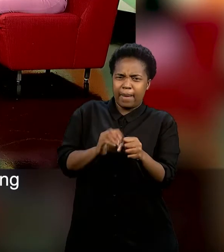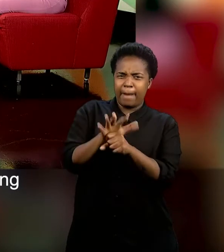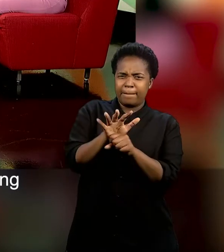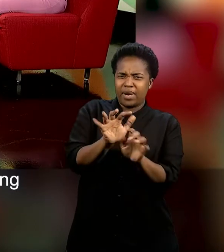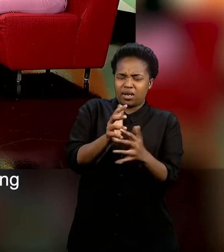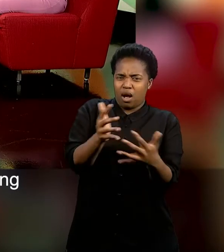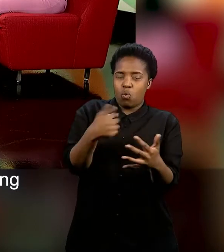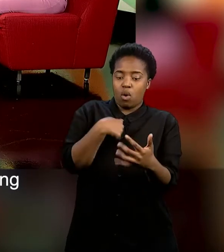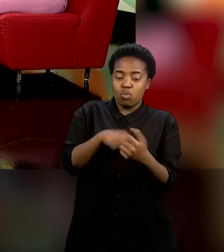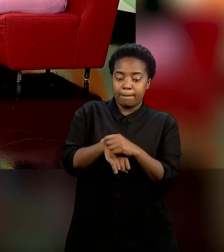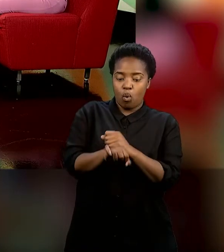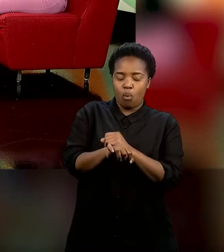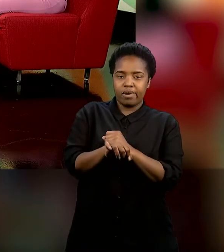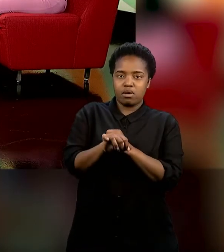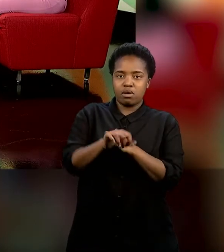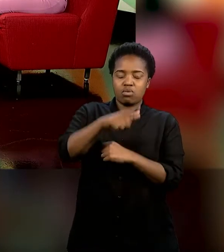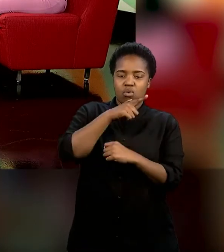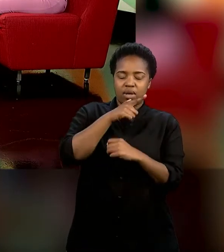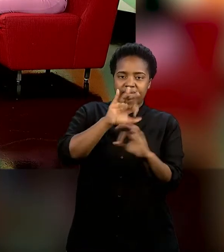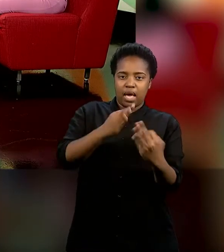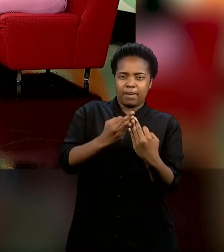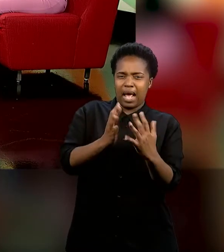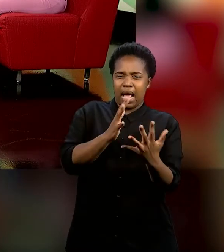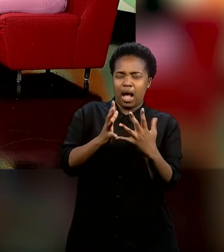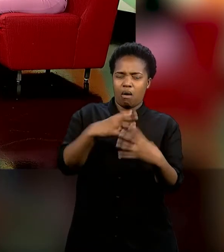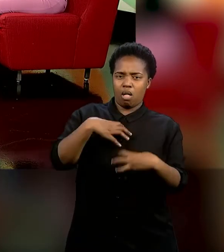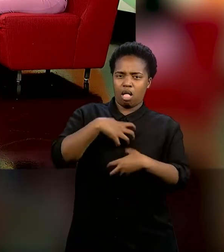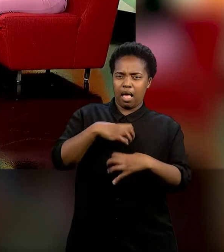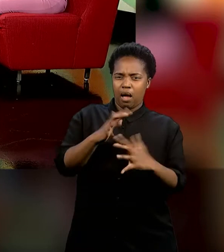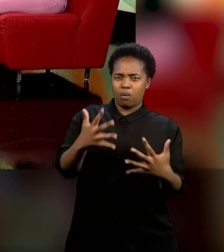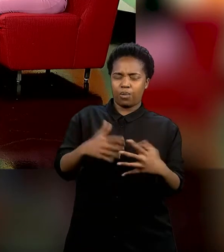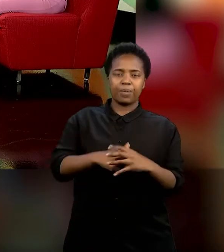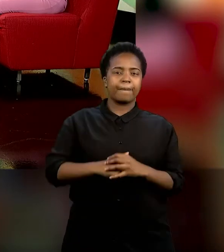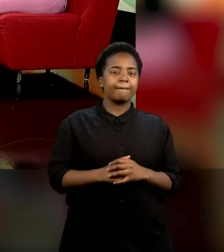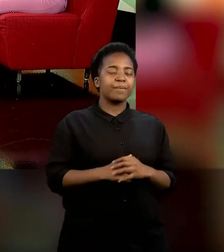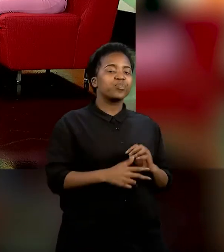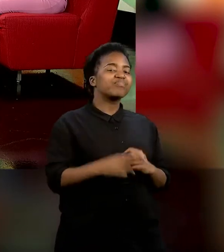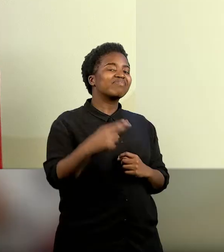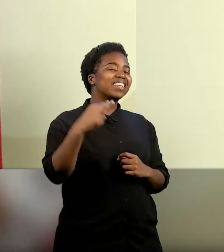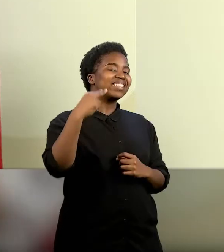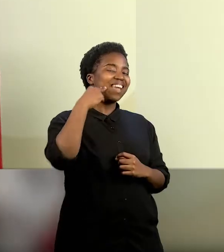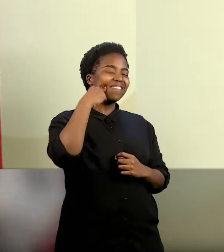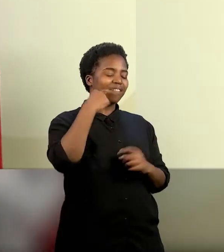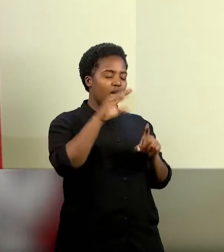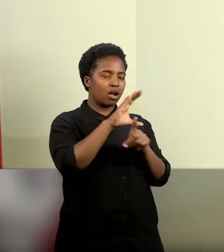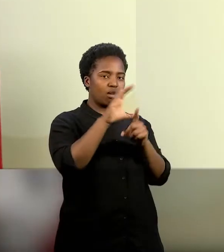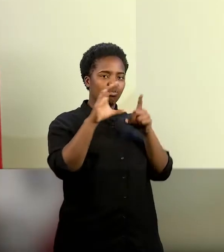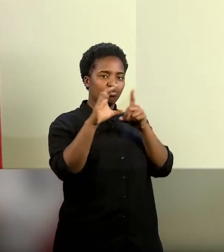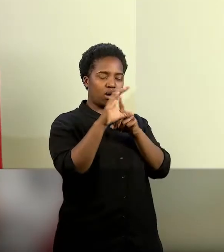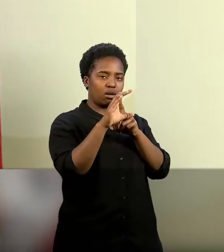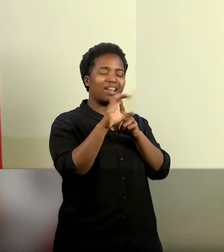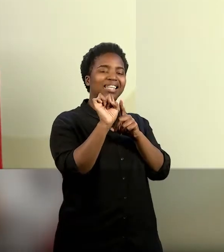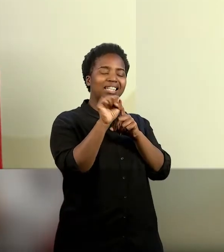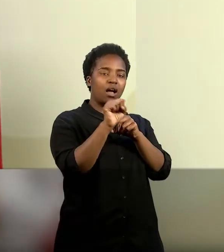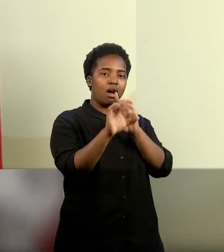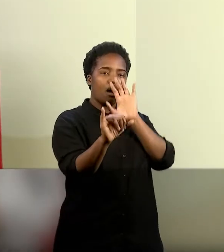impacting into the groups that they come from, which are different groups of families? Deaf culture is an identity journey. It's